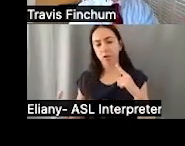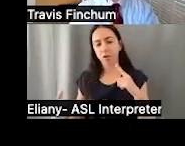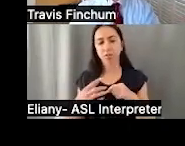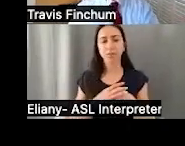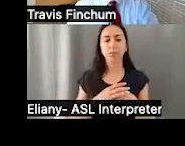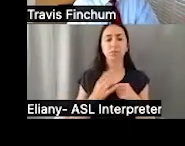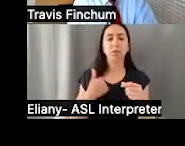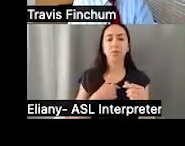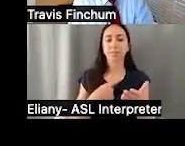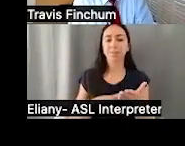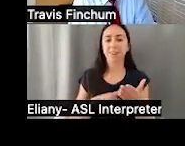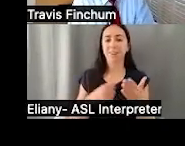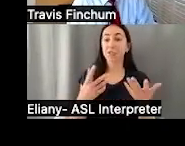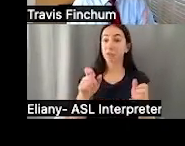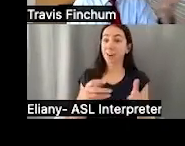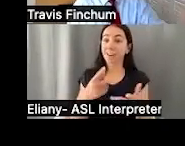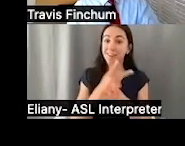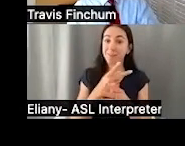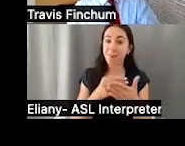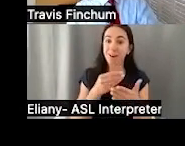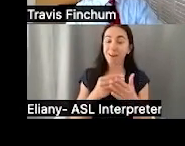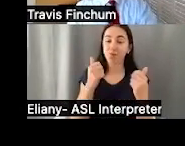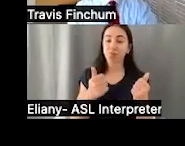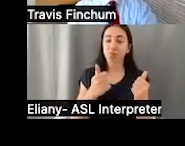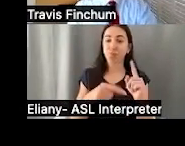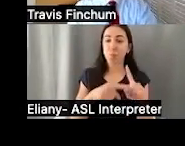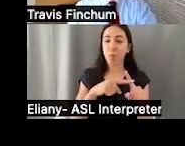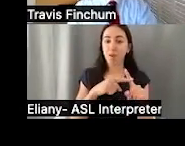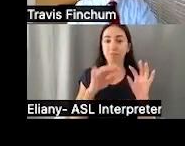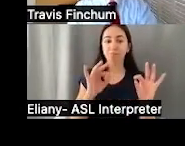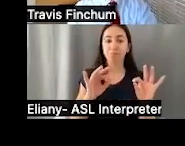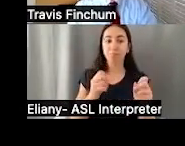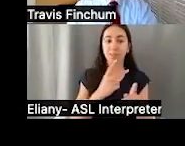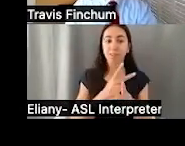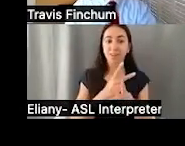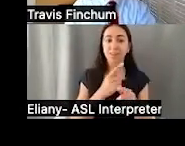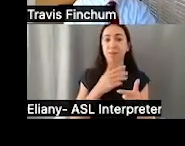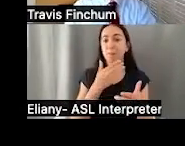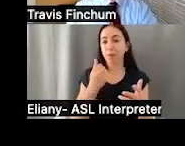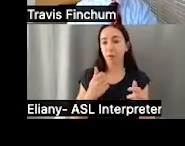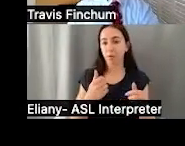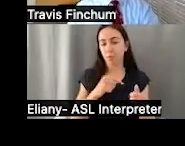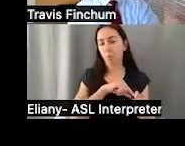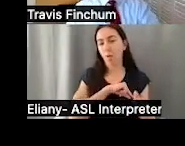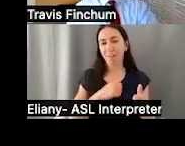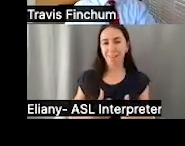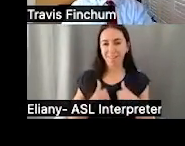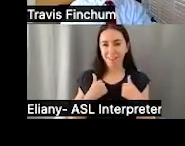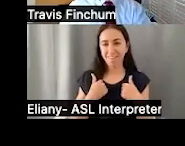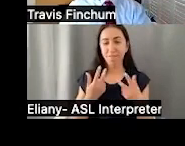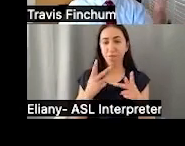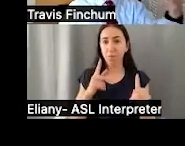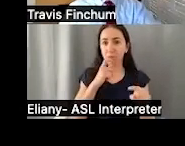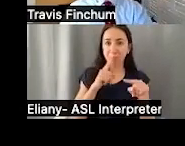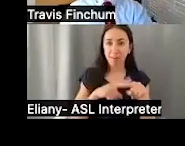the advantages. You get to keep the money and you get to use that money to provide a better quality of life for the beneficiary. Sounds